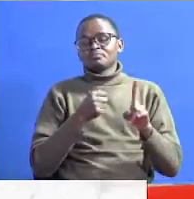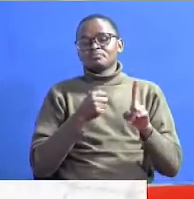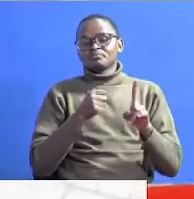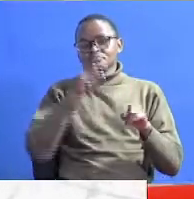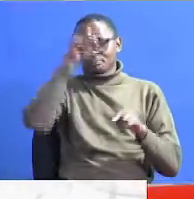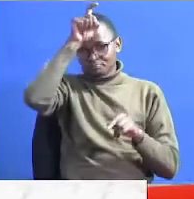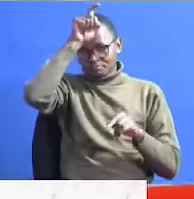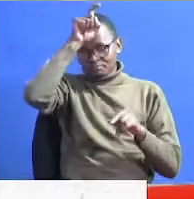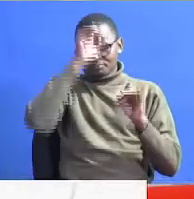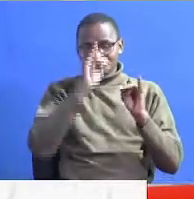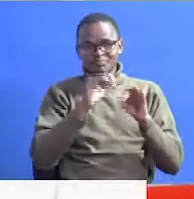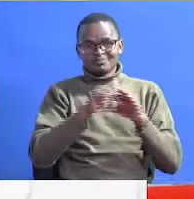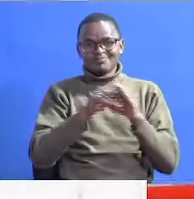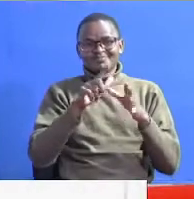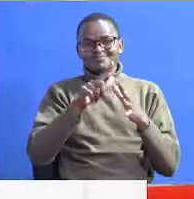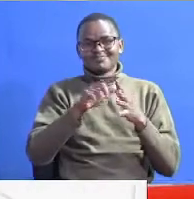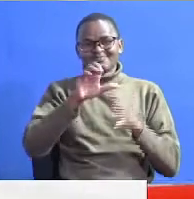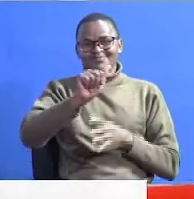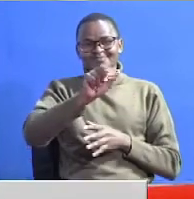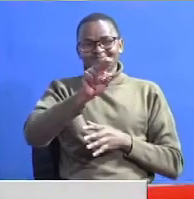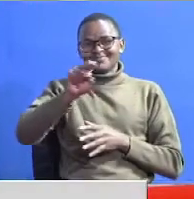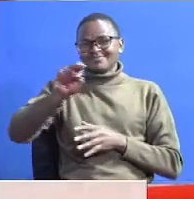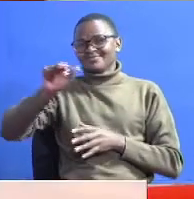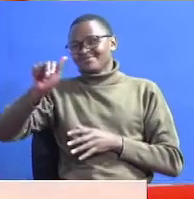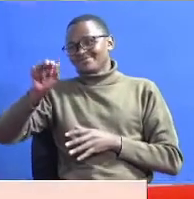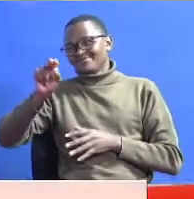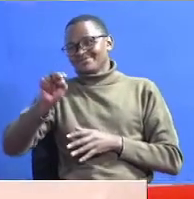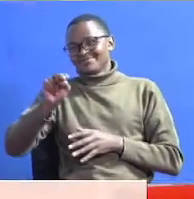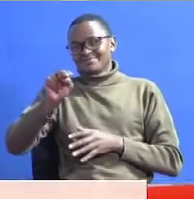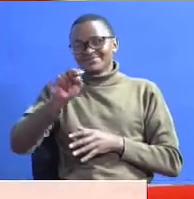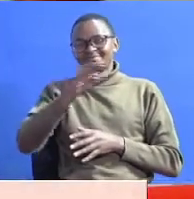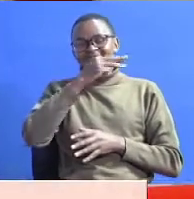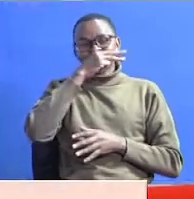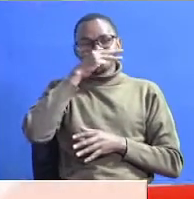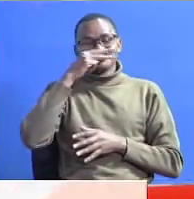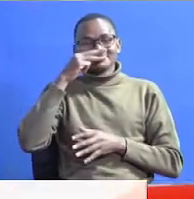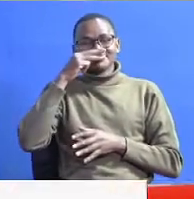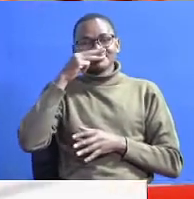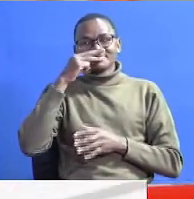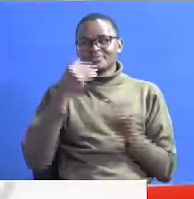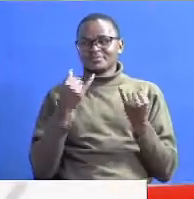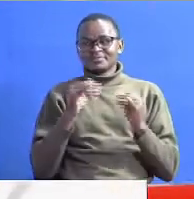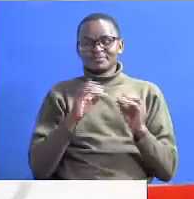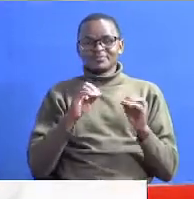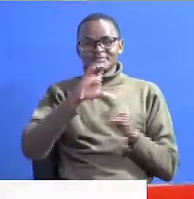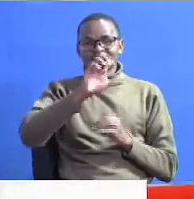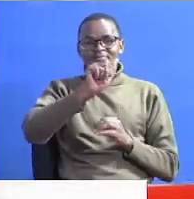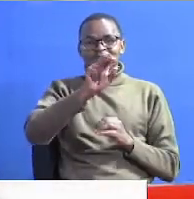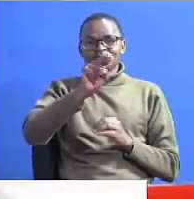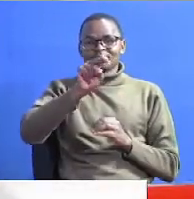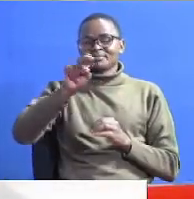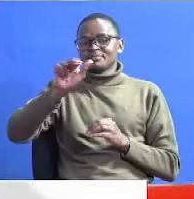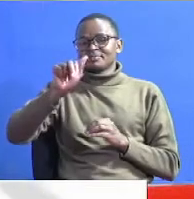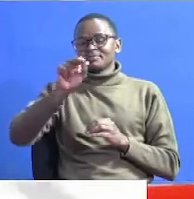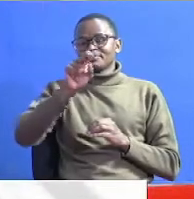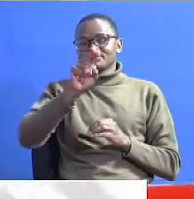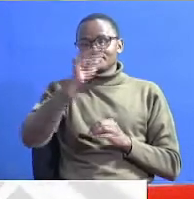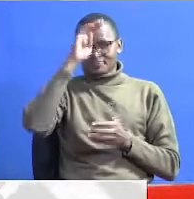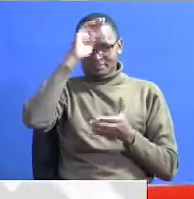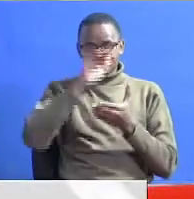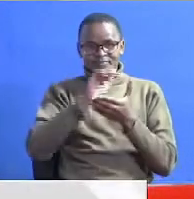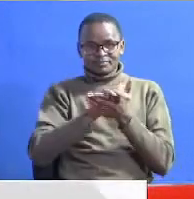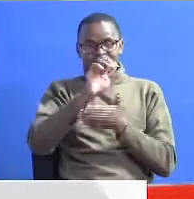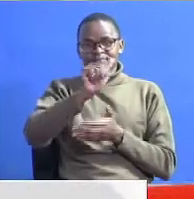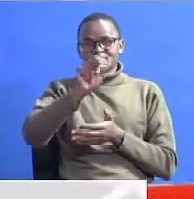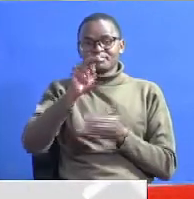and now we are in Canaan. Okay. And I thank God because Modavadi and Weta, they are now in Canaan. Okay. And we believe in Canaan